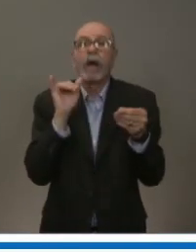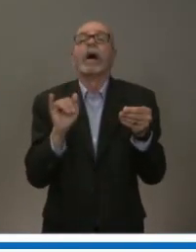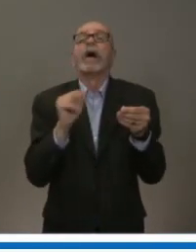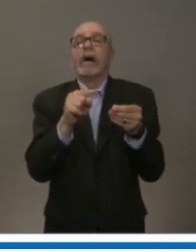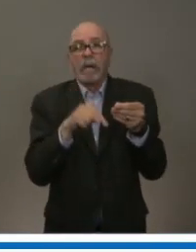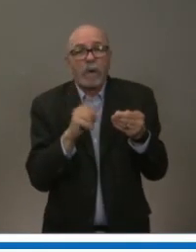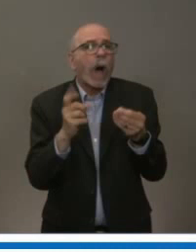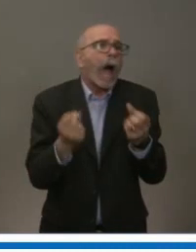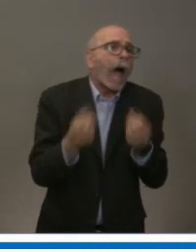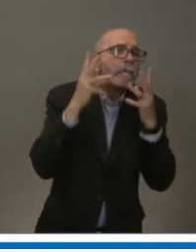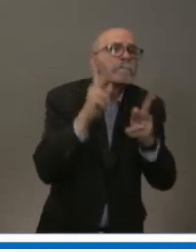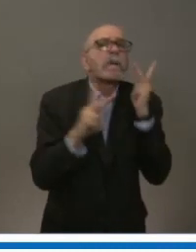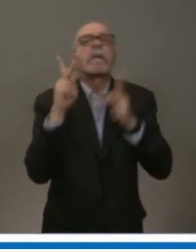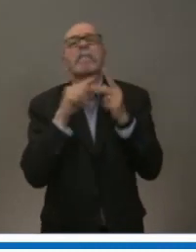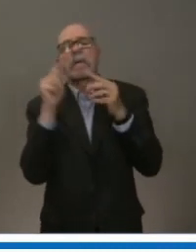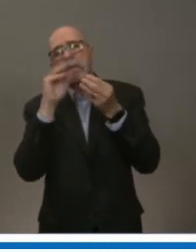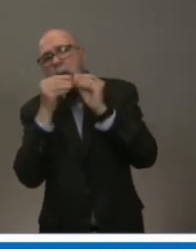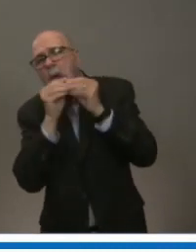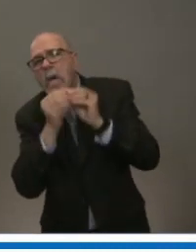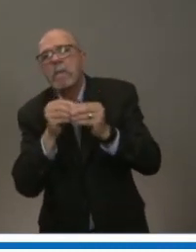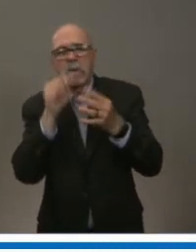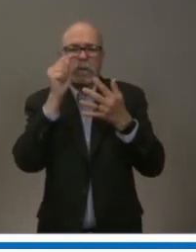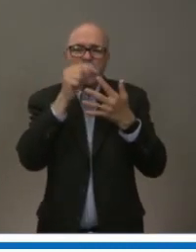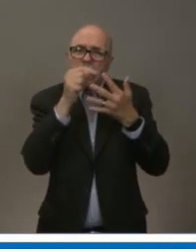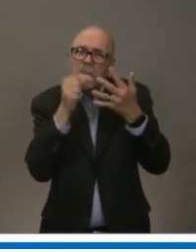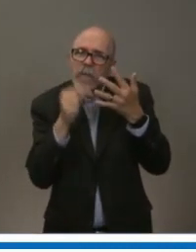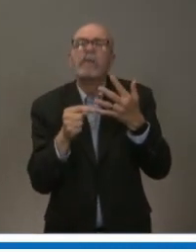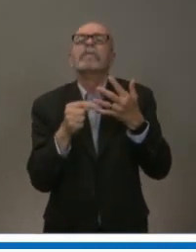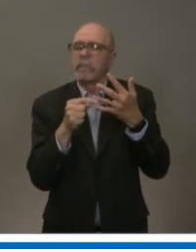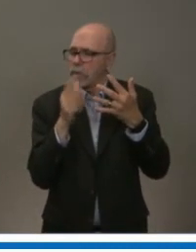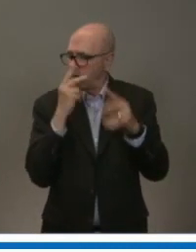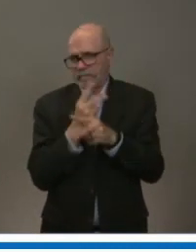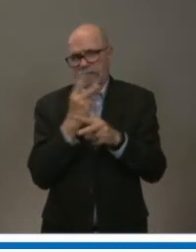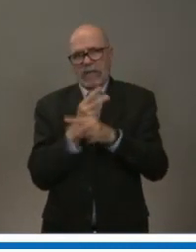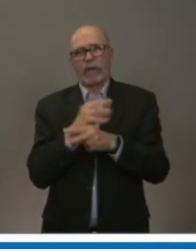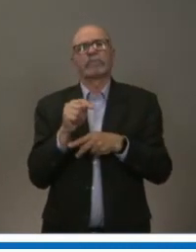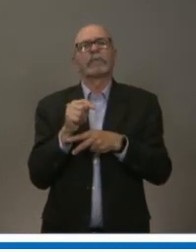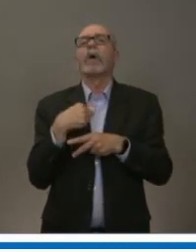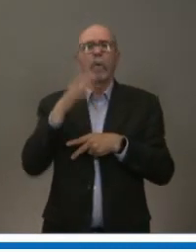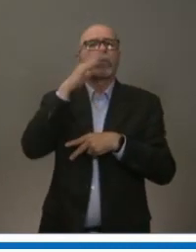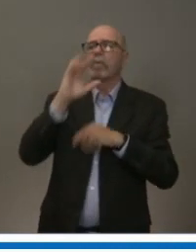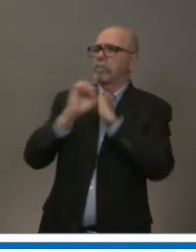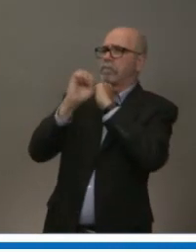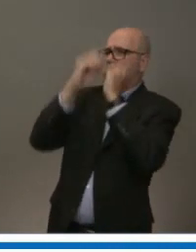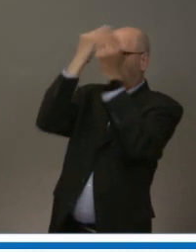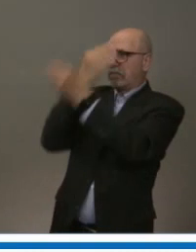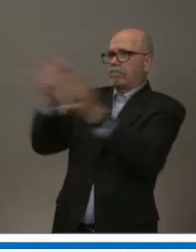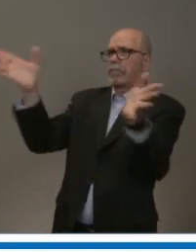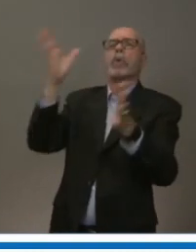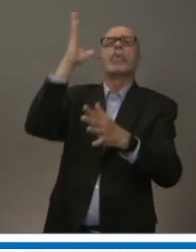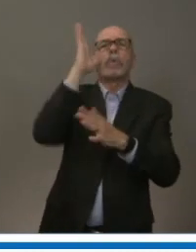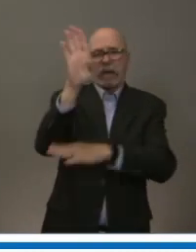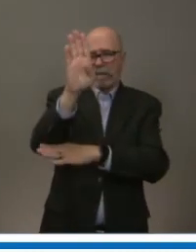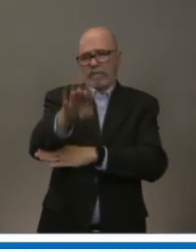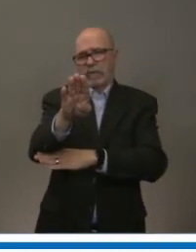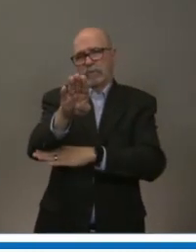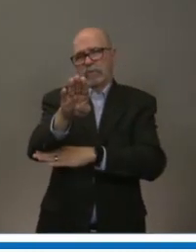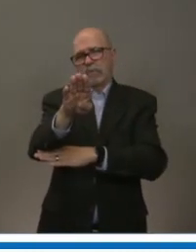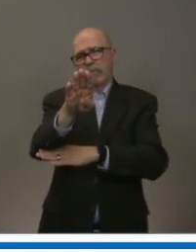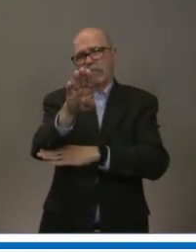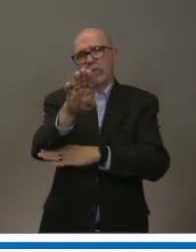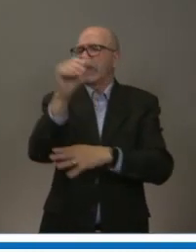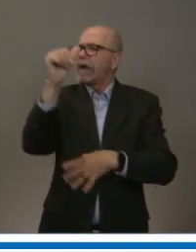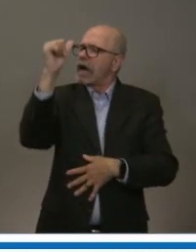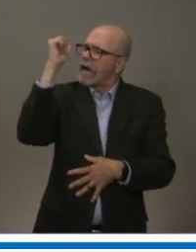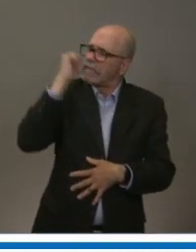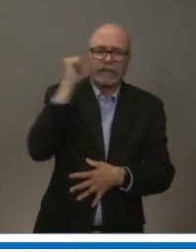that are made public on our website, and they're the numbers we use at these 3 o'clock daily briefings. things may